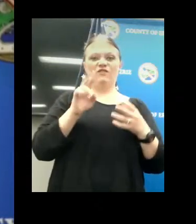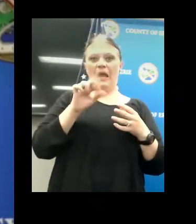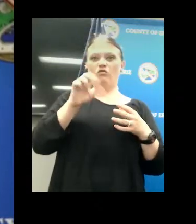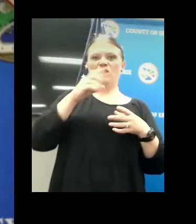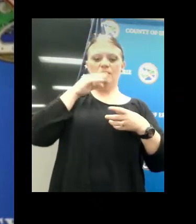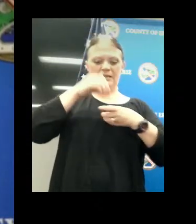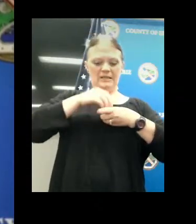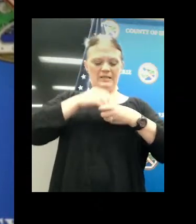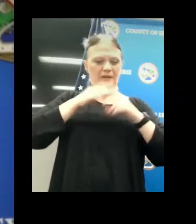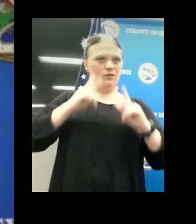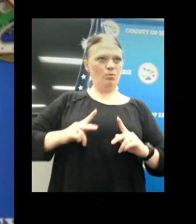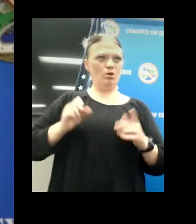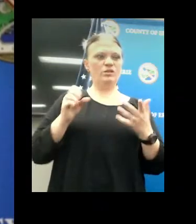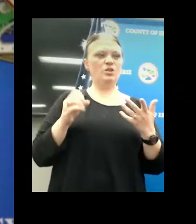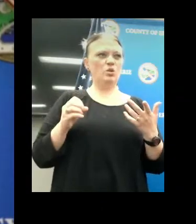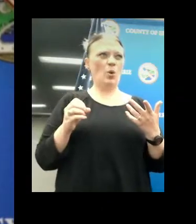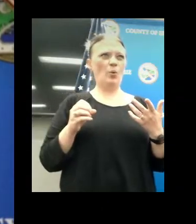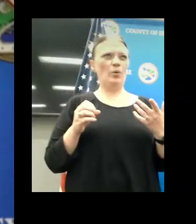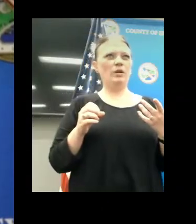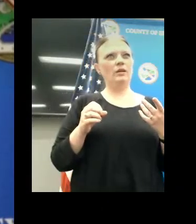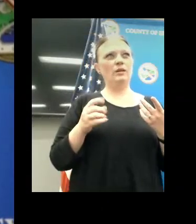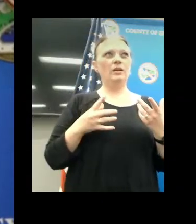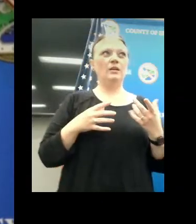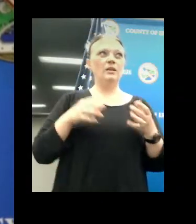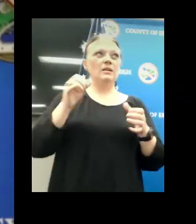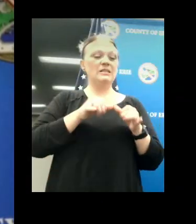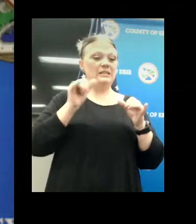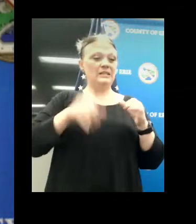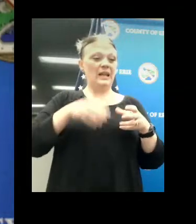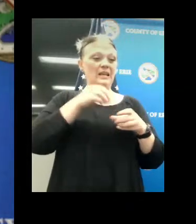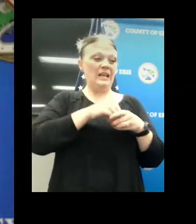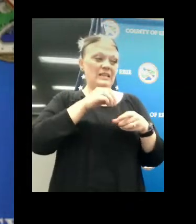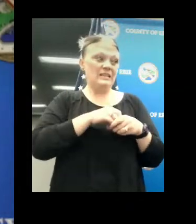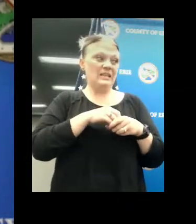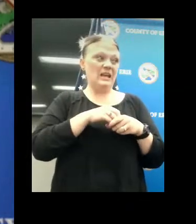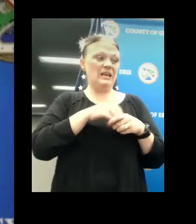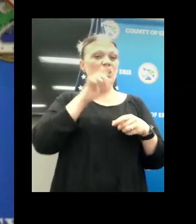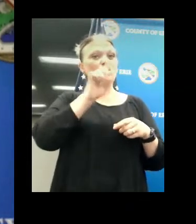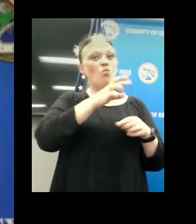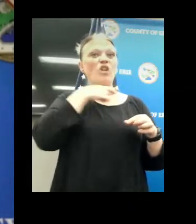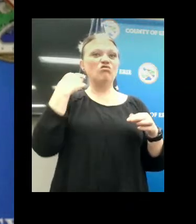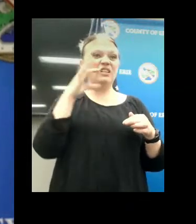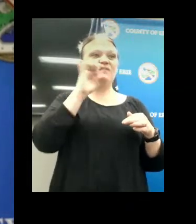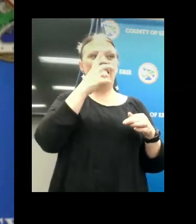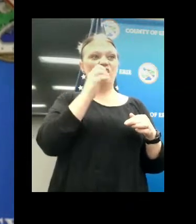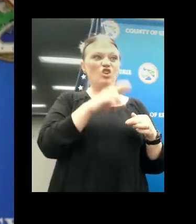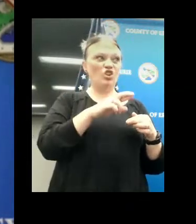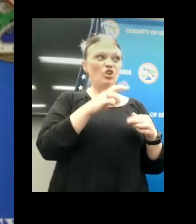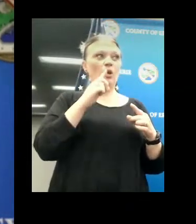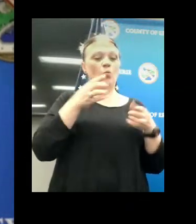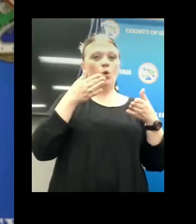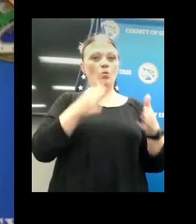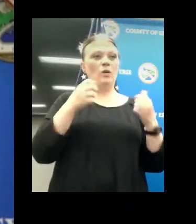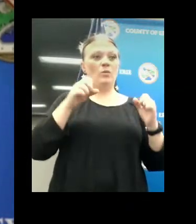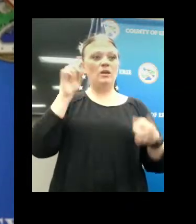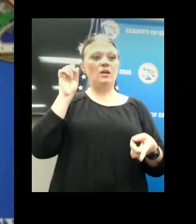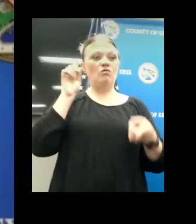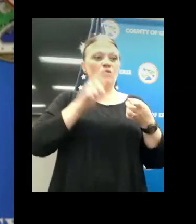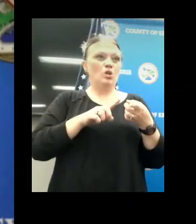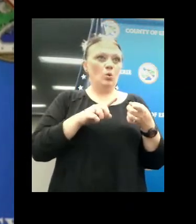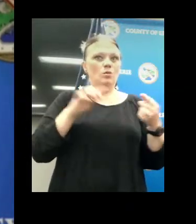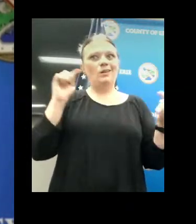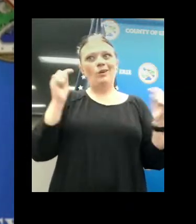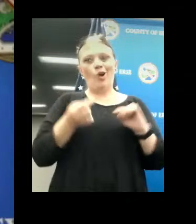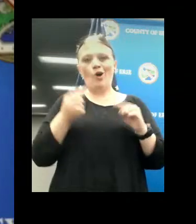that's infected. So that's being indoors is one risk factor, and one way we can reduce our risk,